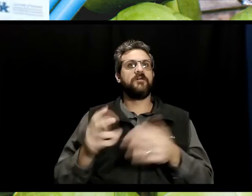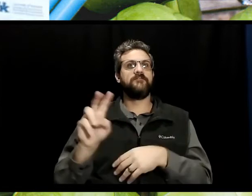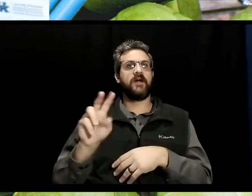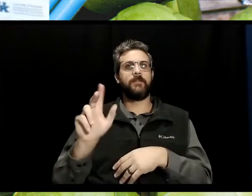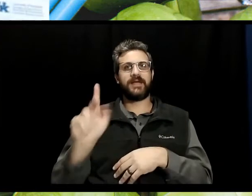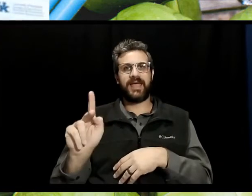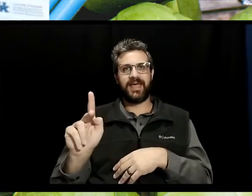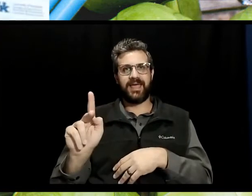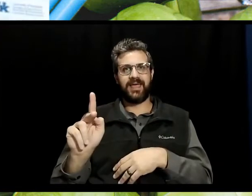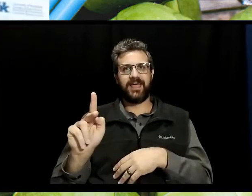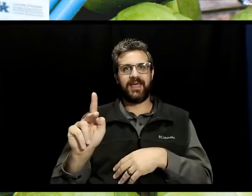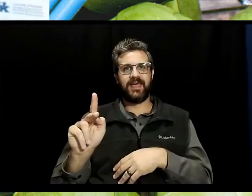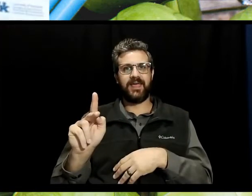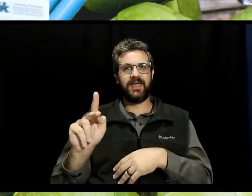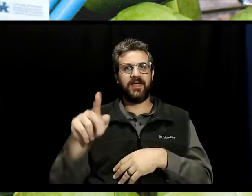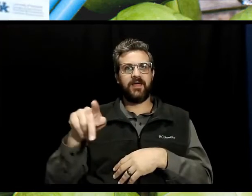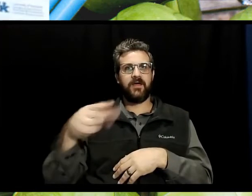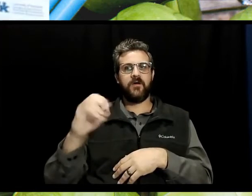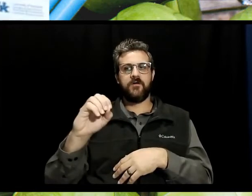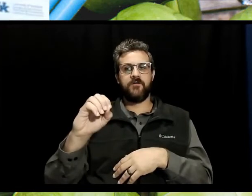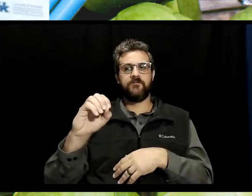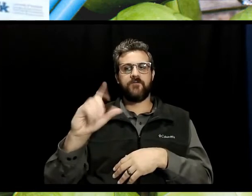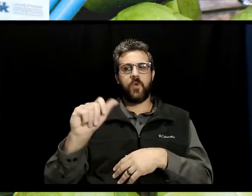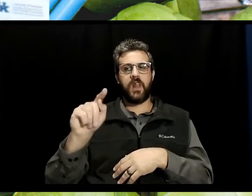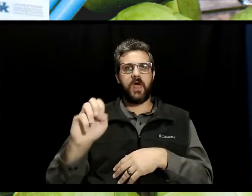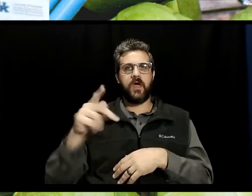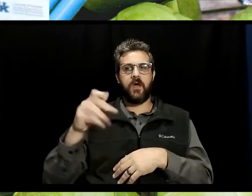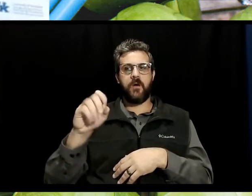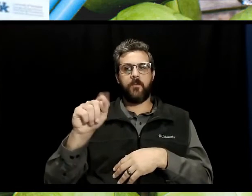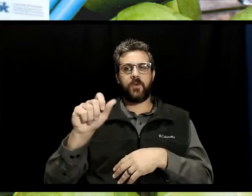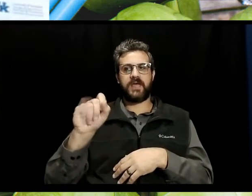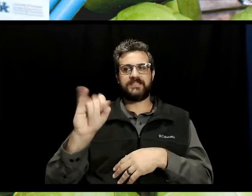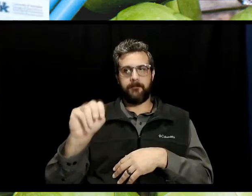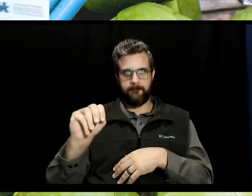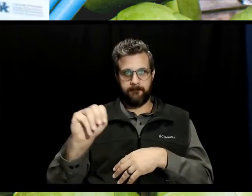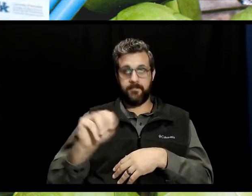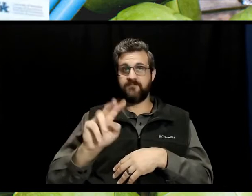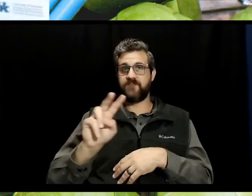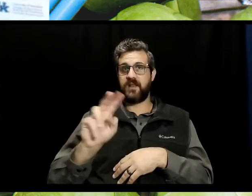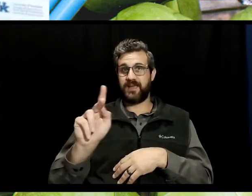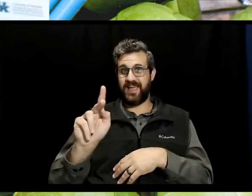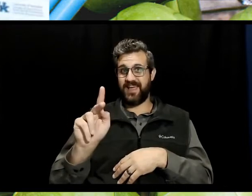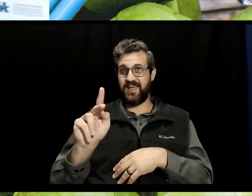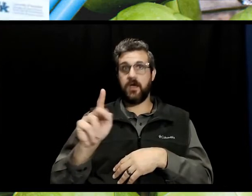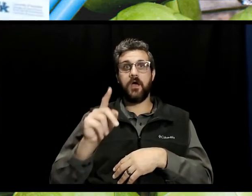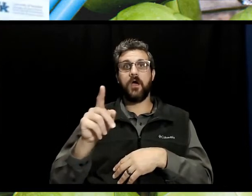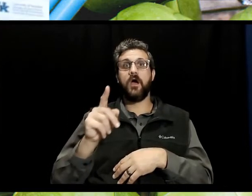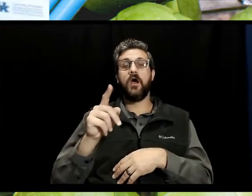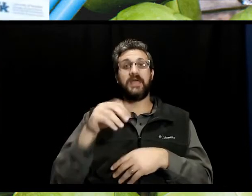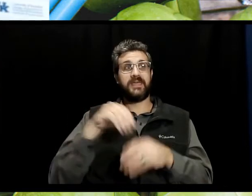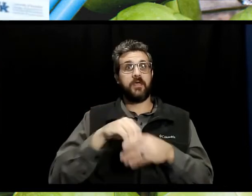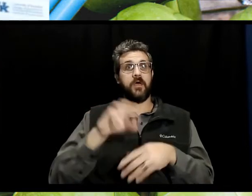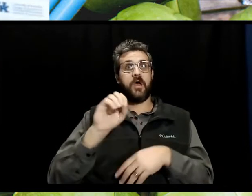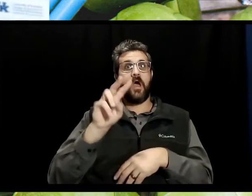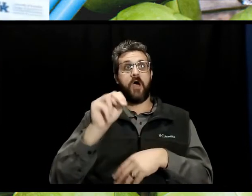K, folate, potassium, and even some vitamin K. When you roast them in the oven, it